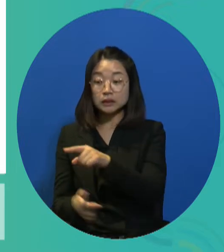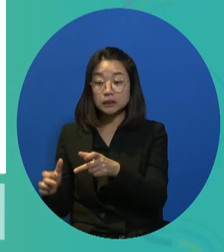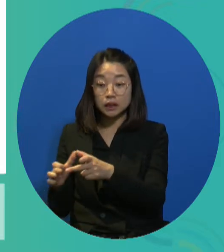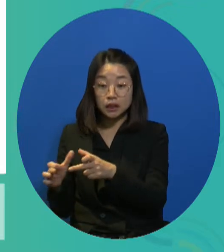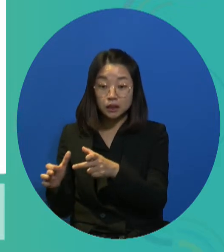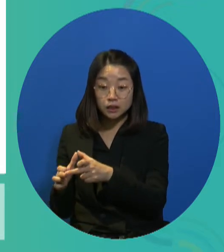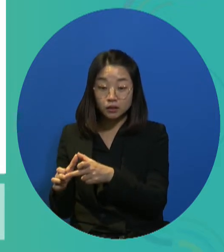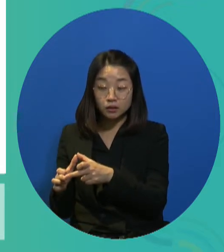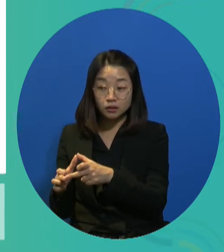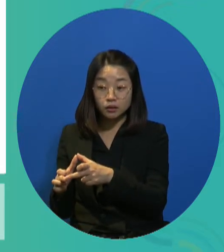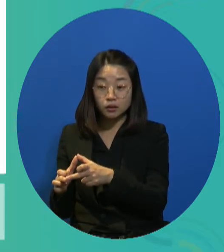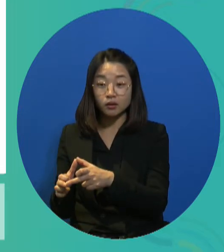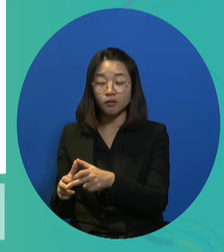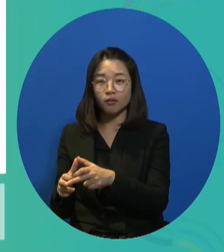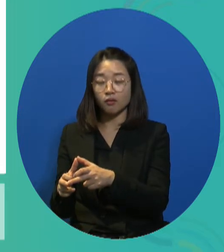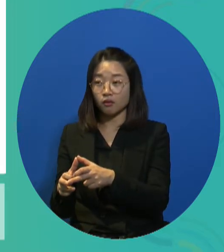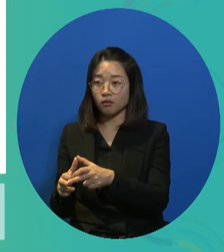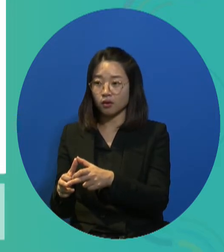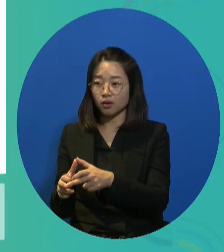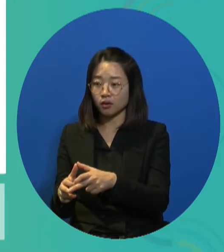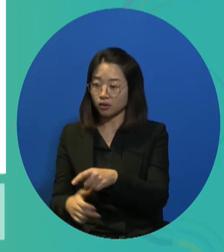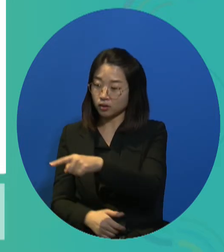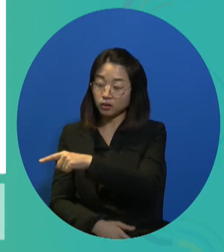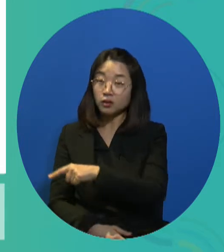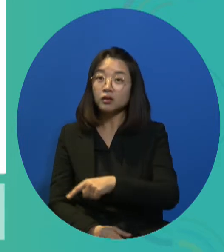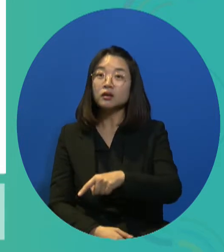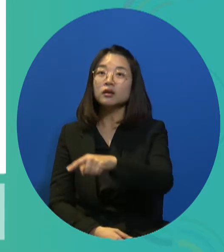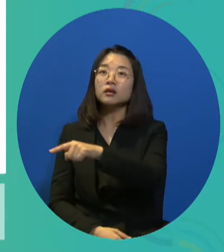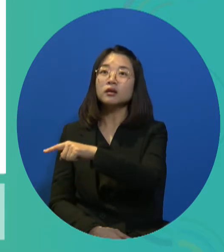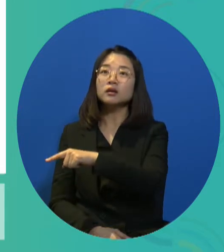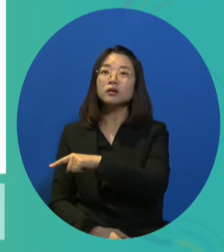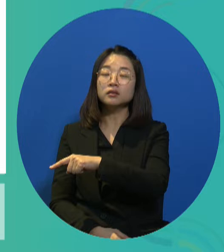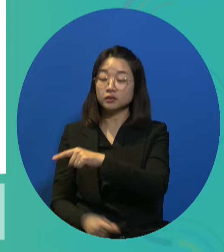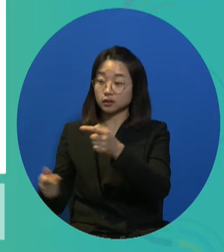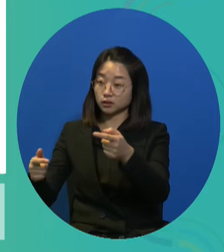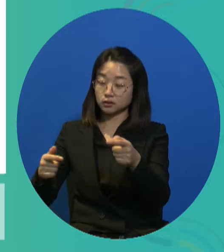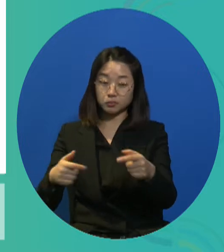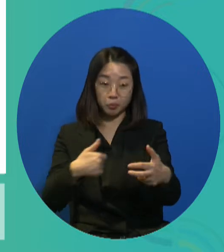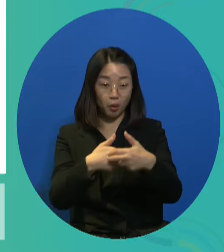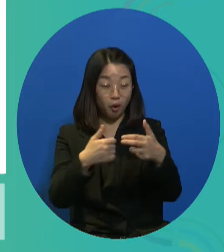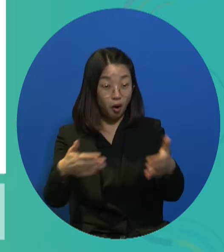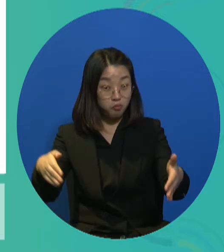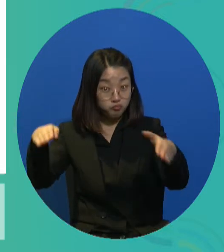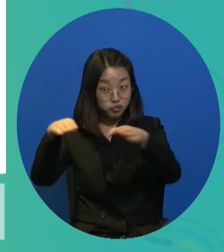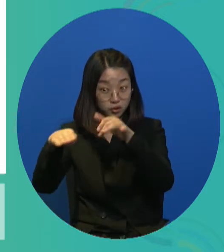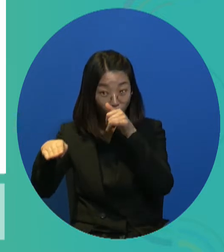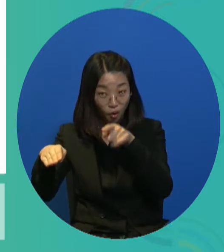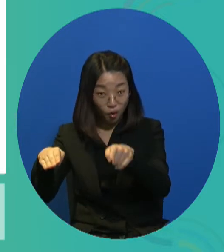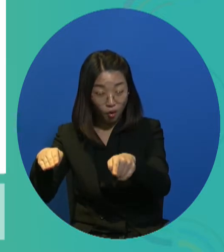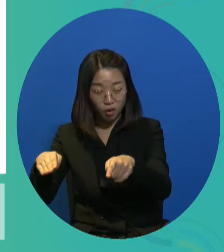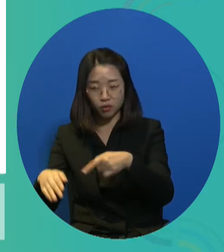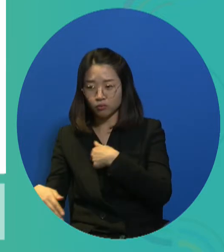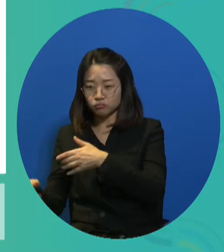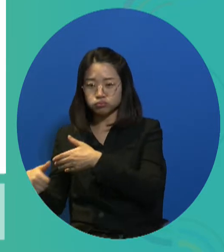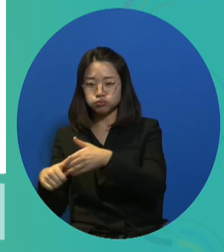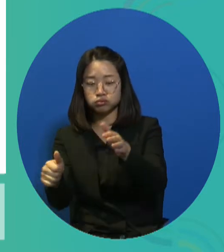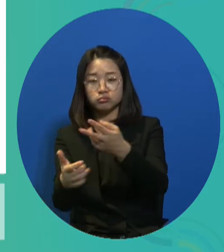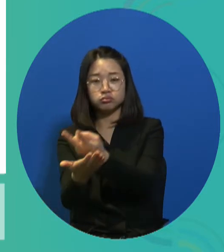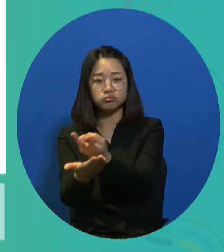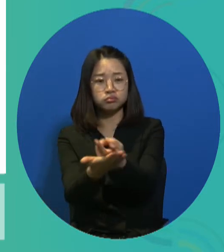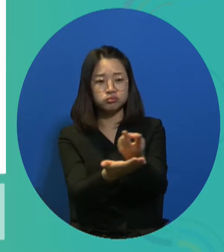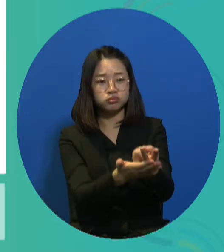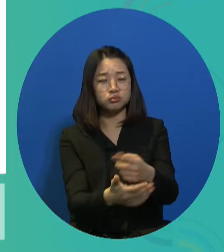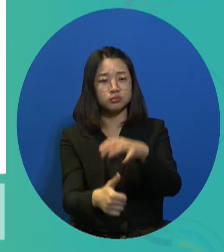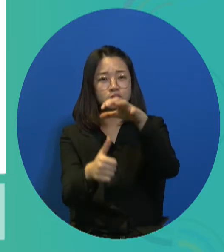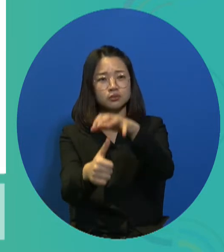new institutions that are now being built miles away from their homes. Our government is now investing more and more in special